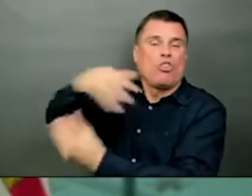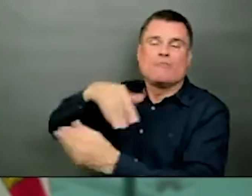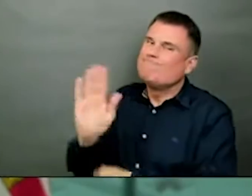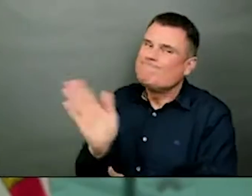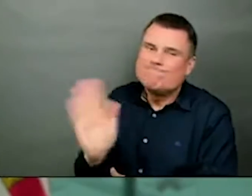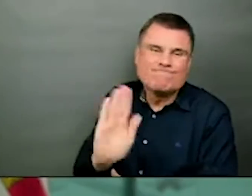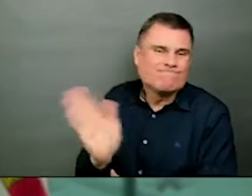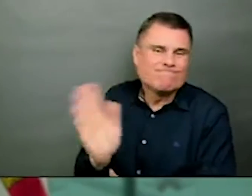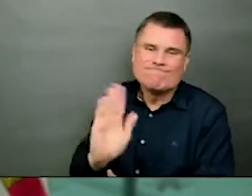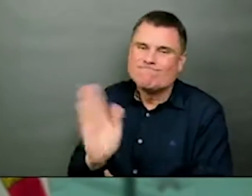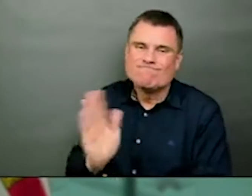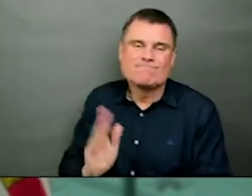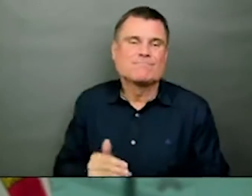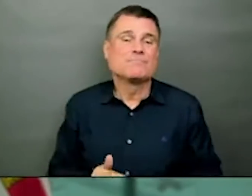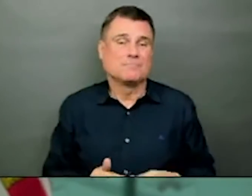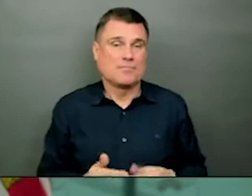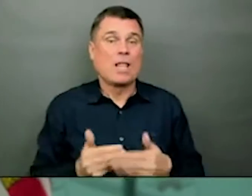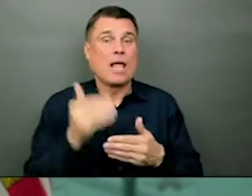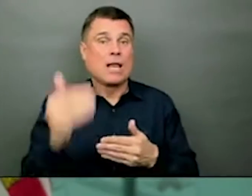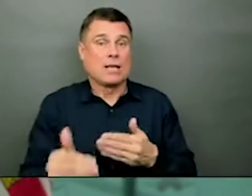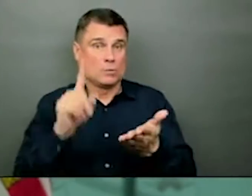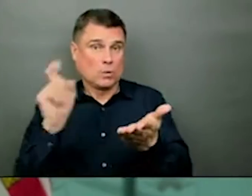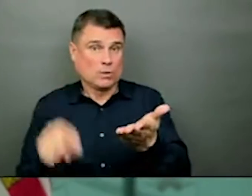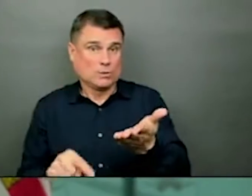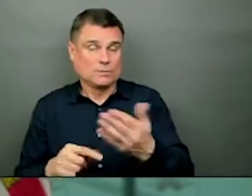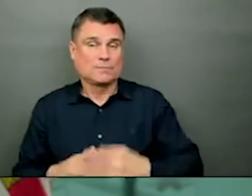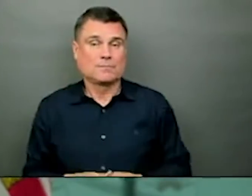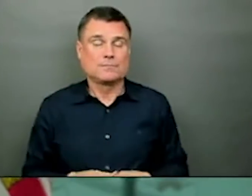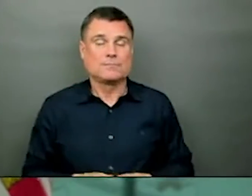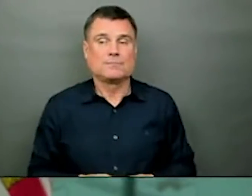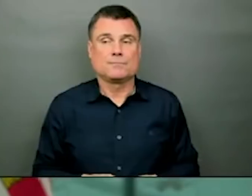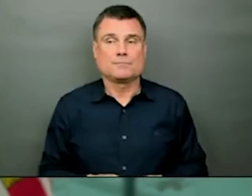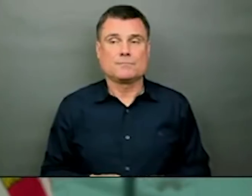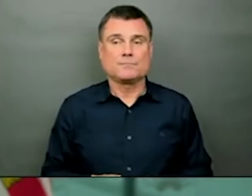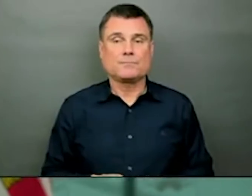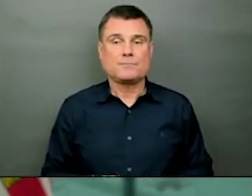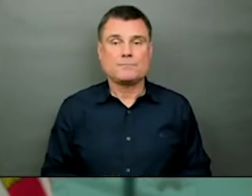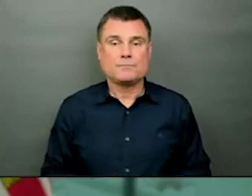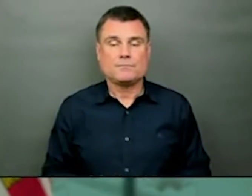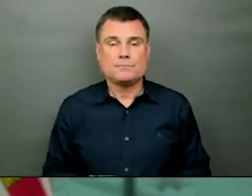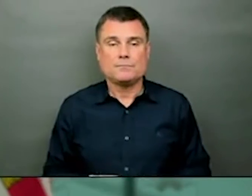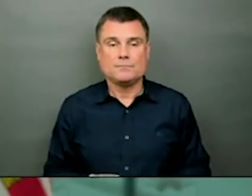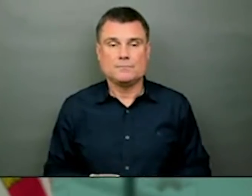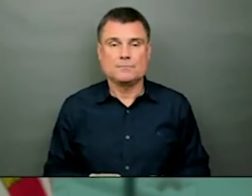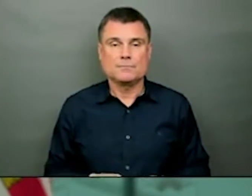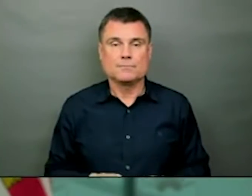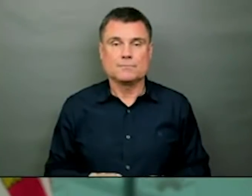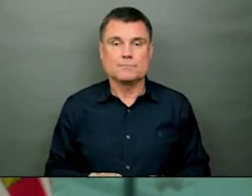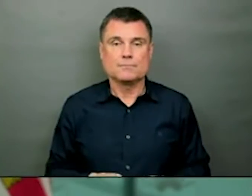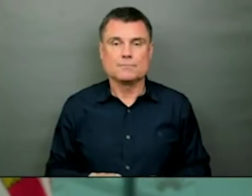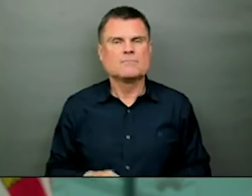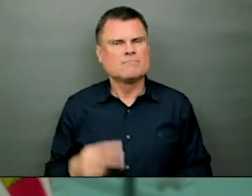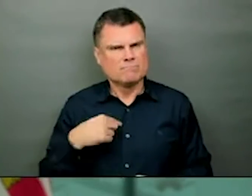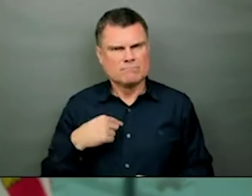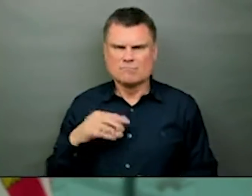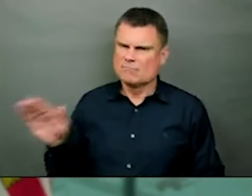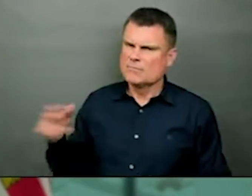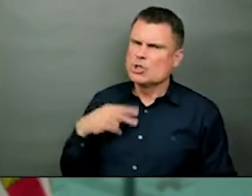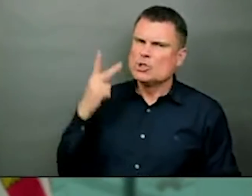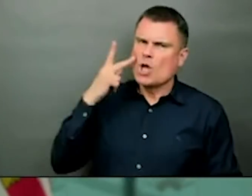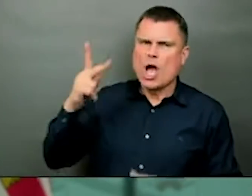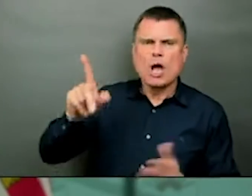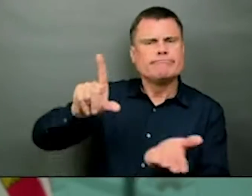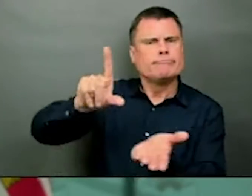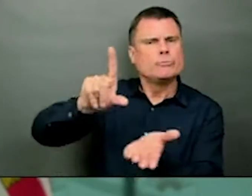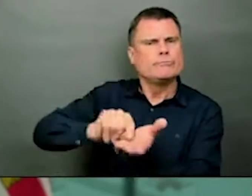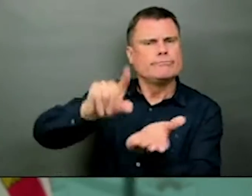BC CDC and new data out of Quebec. There's the report in the Lancet yesterday out of Israel. I'm just wondering,